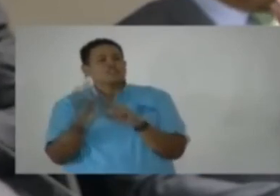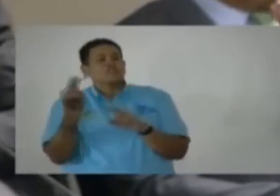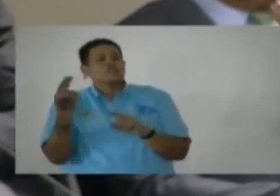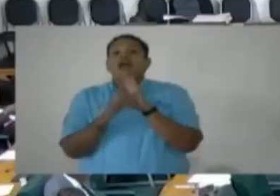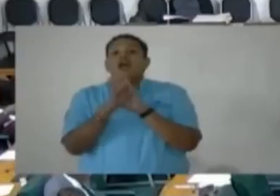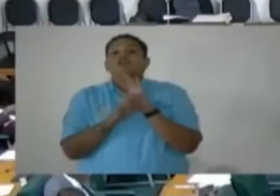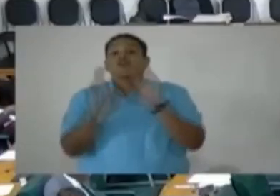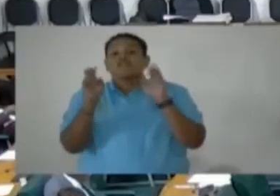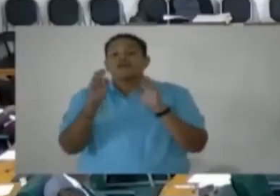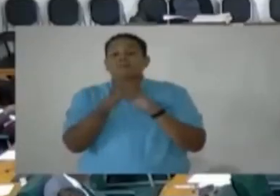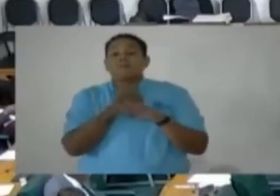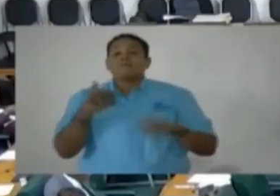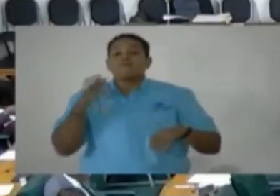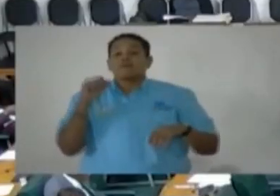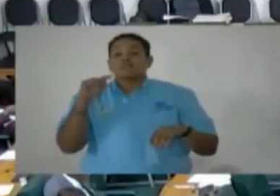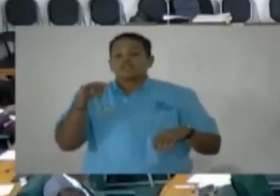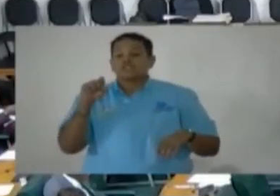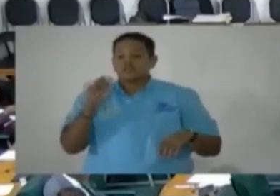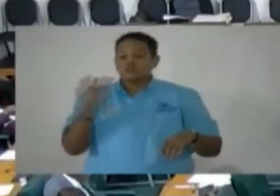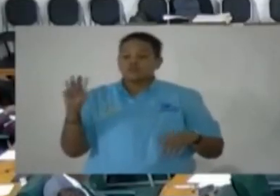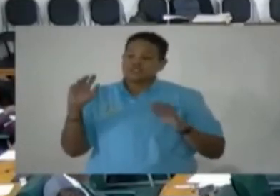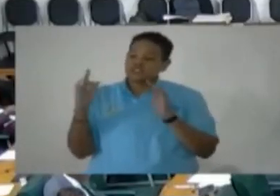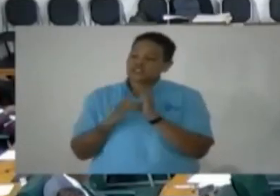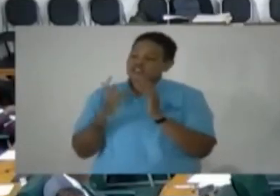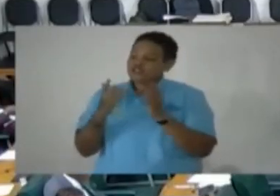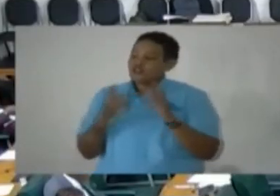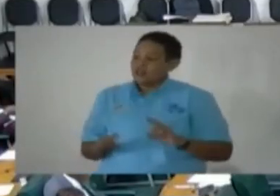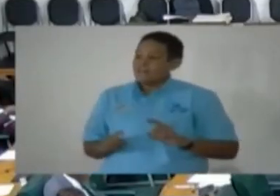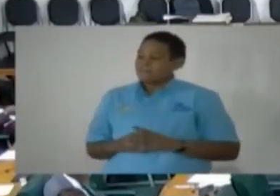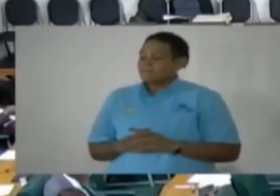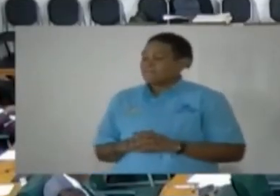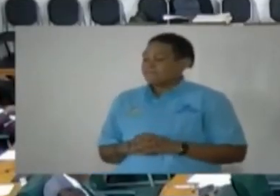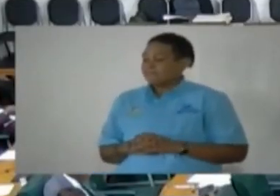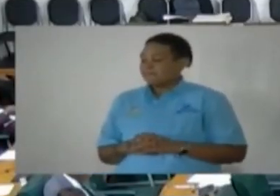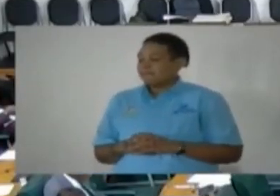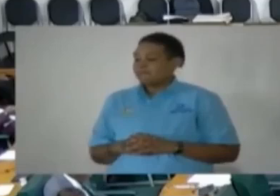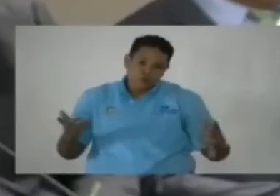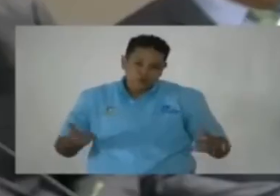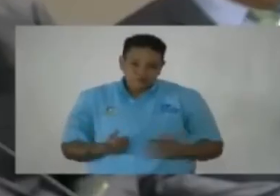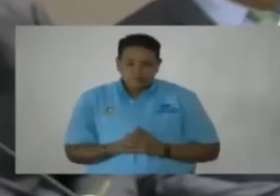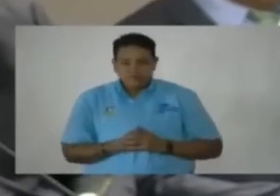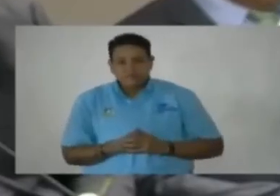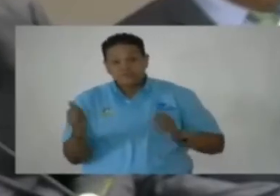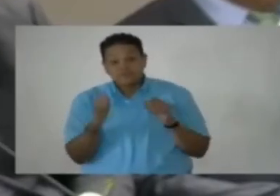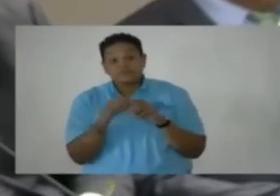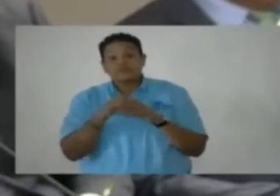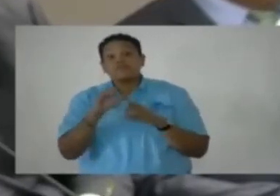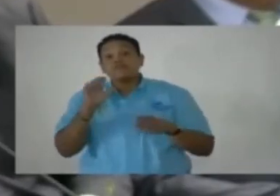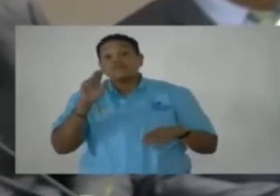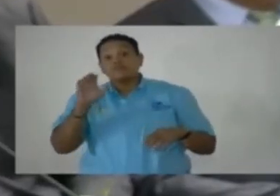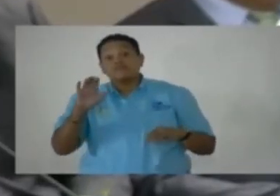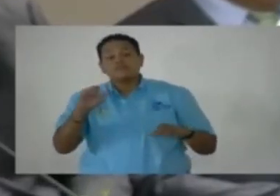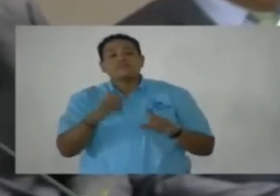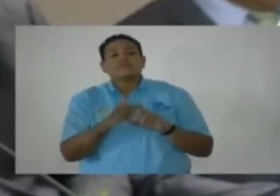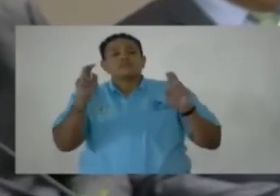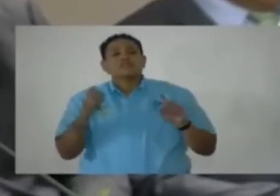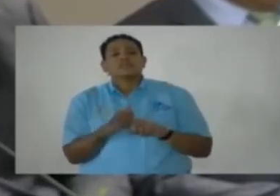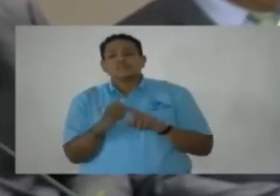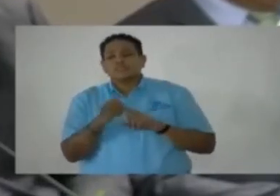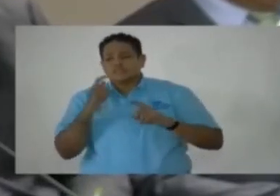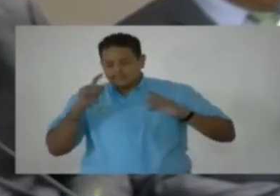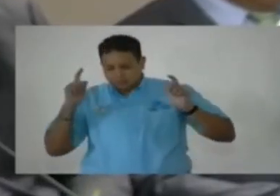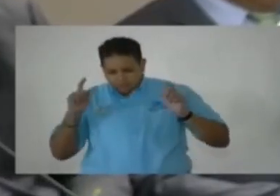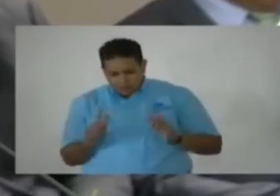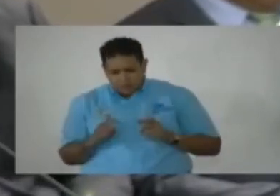7 meetings and the drafting strategy subcommittee has met twice to review the bills. Within the CRC, the matter has